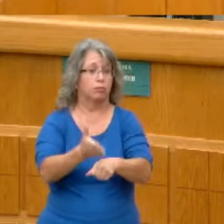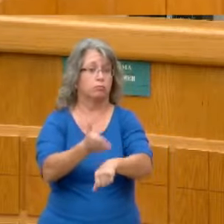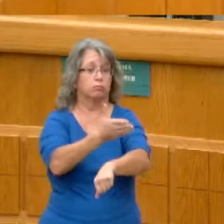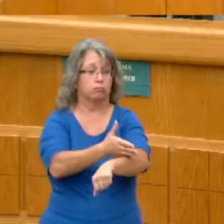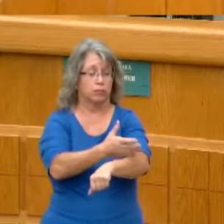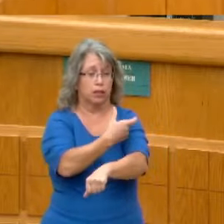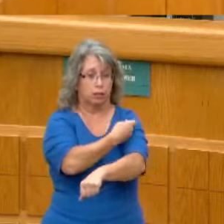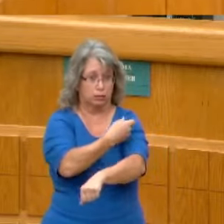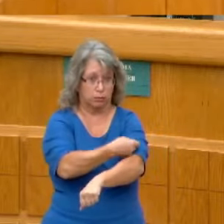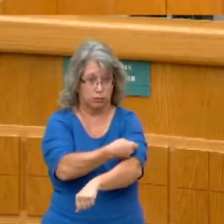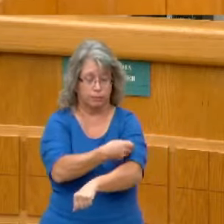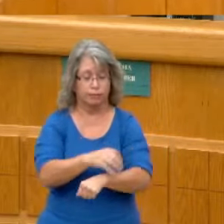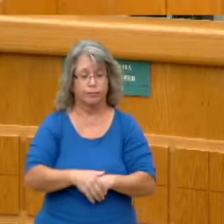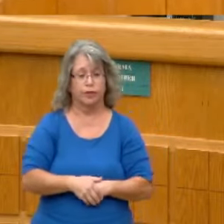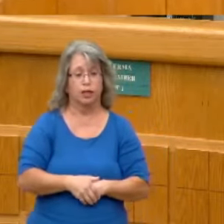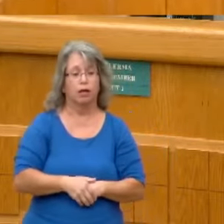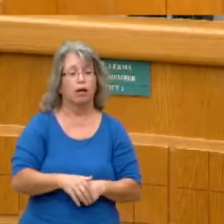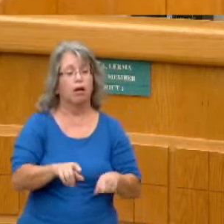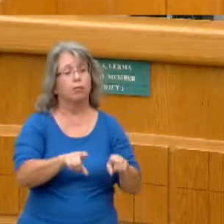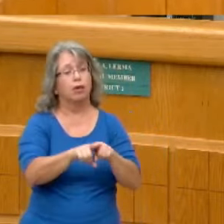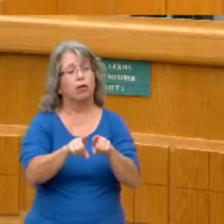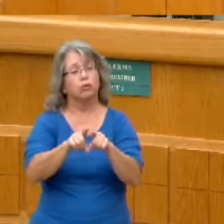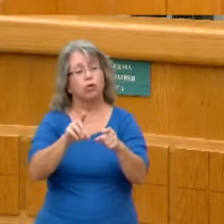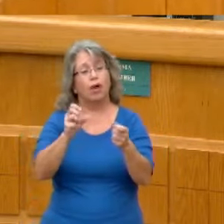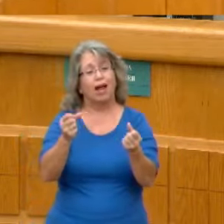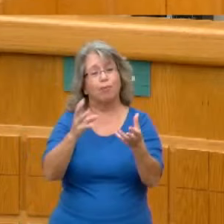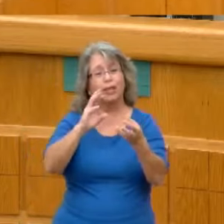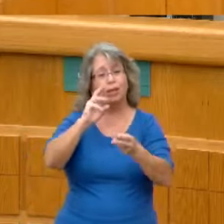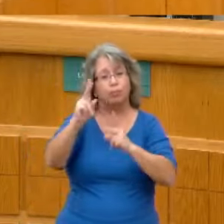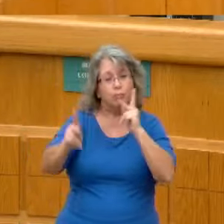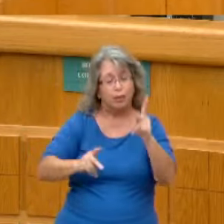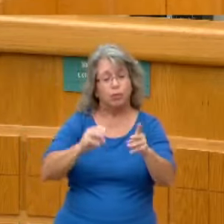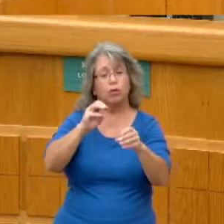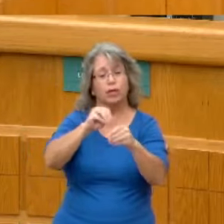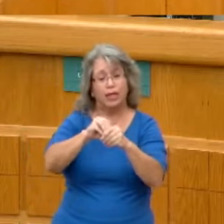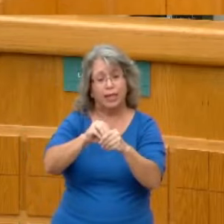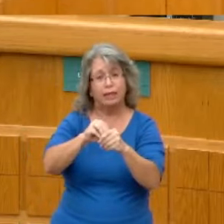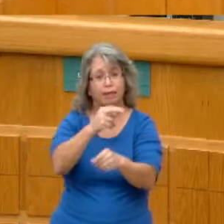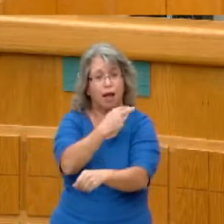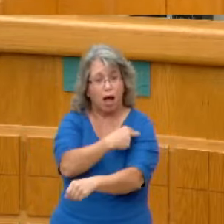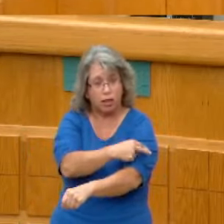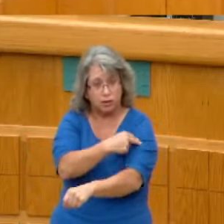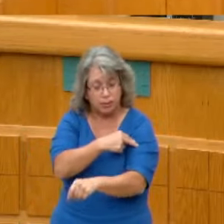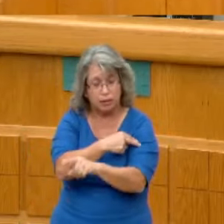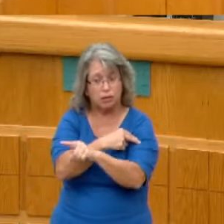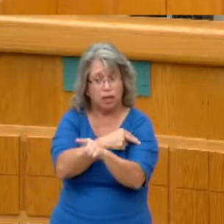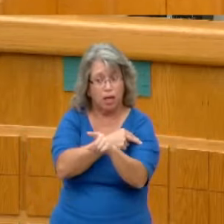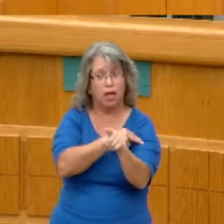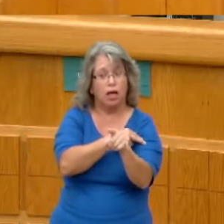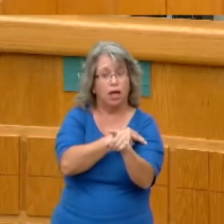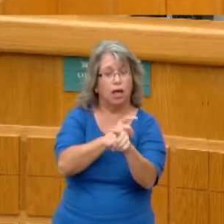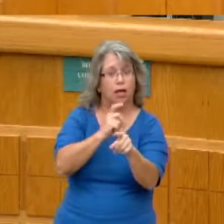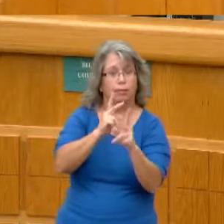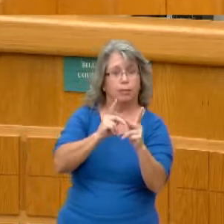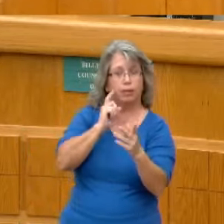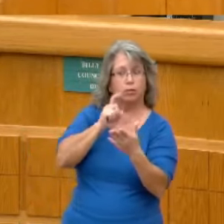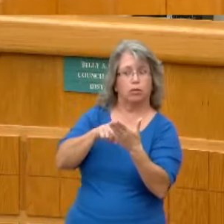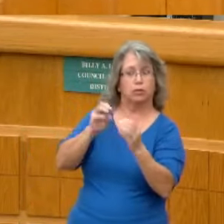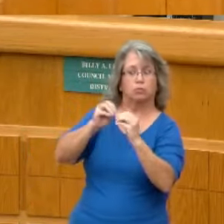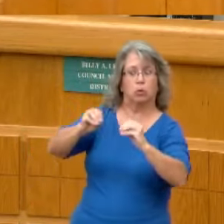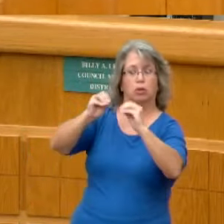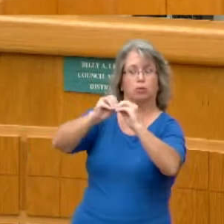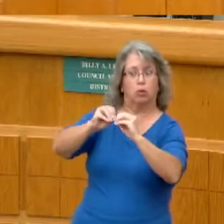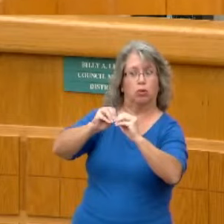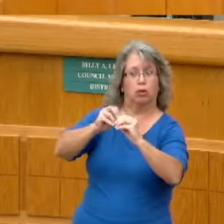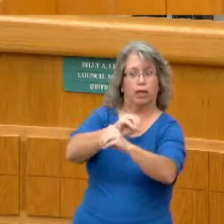is the number of hospitalized patients from the Delta variant, leading to more people seeking the vaccine.